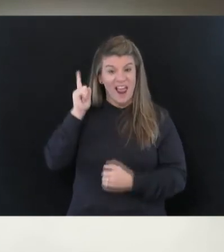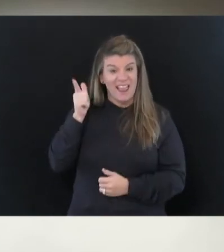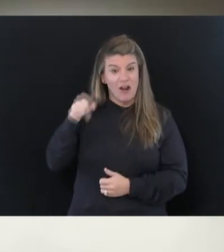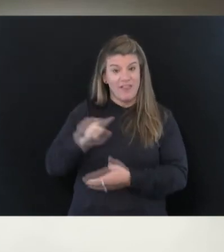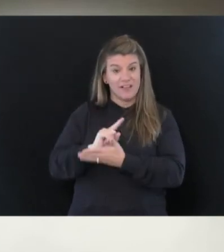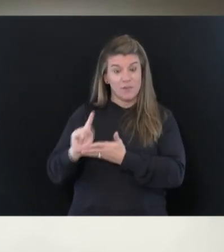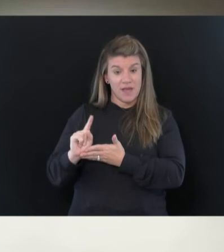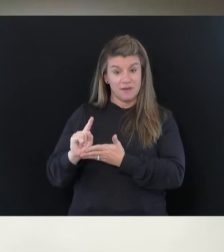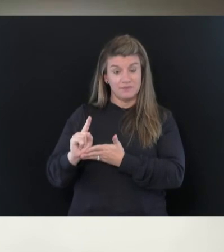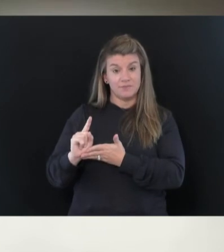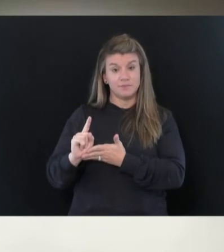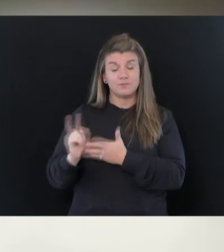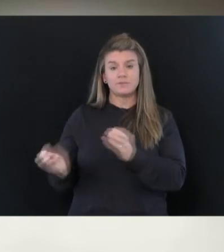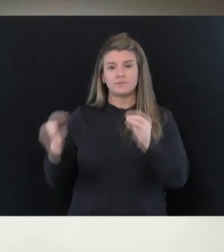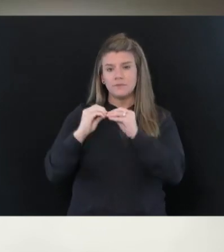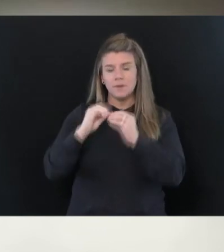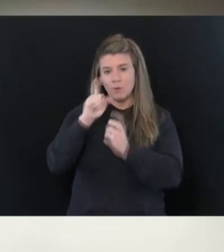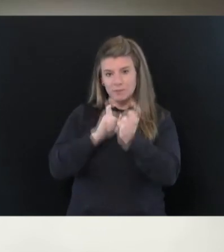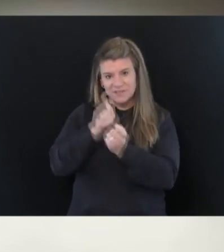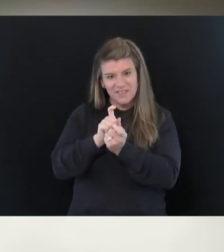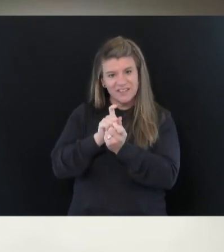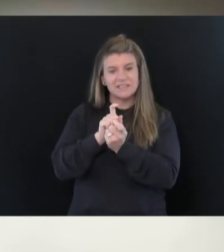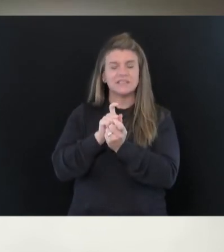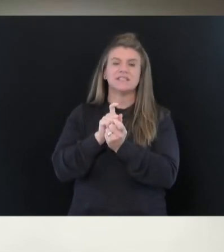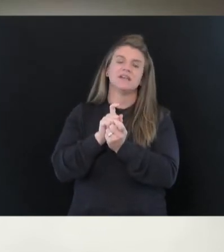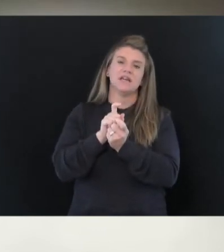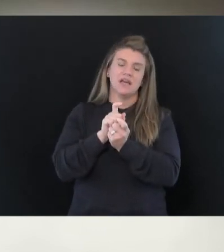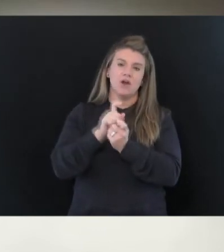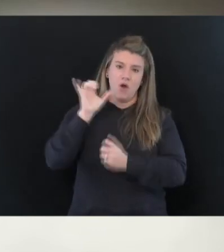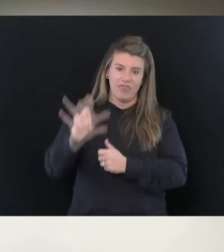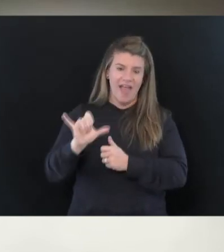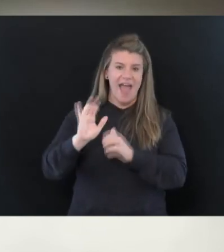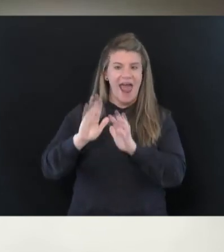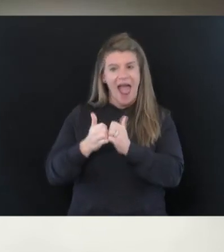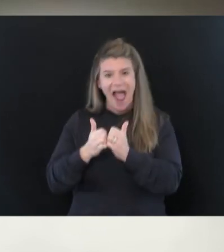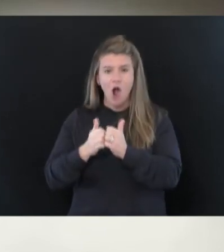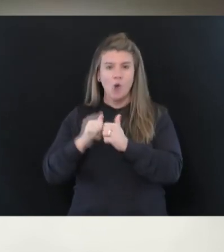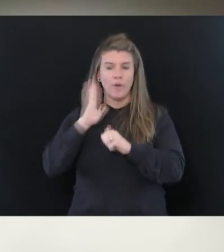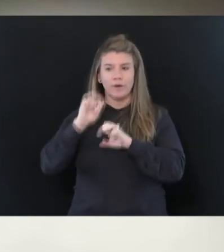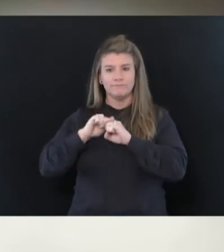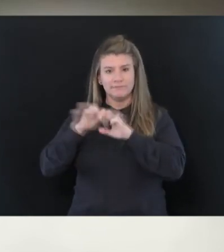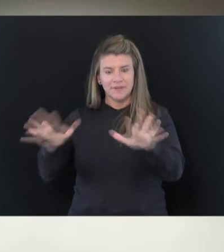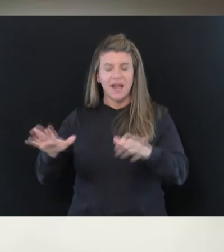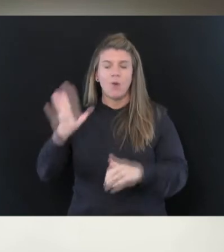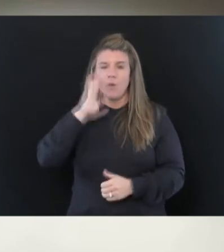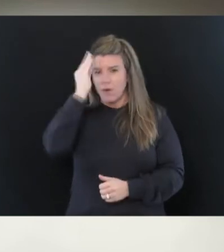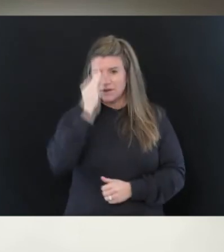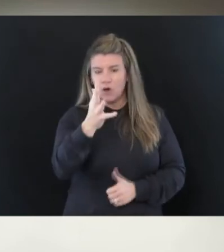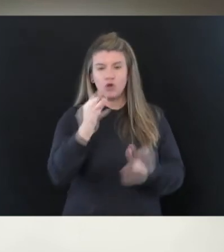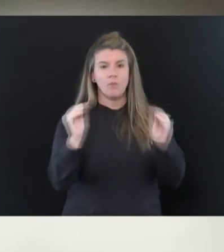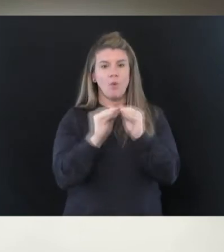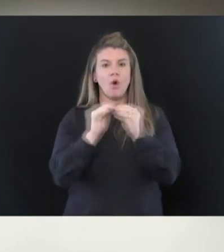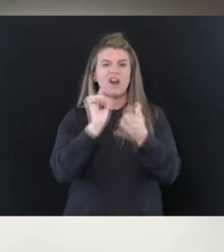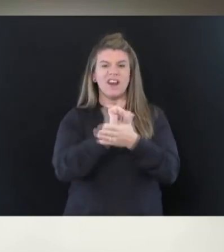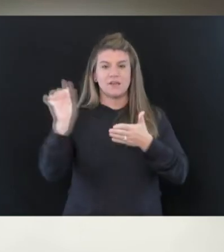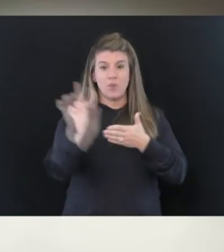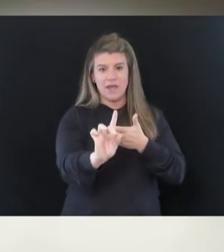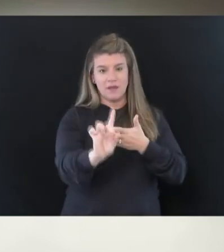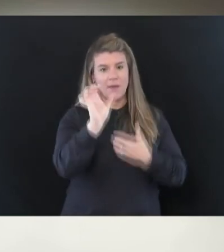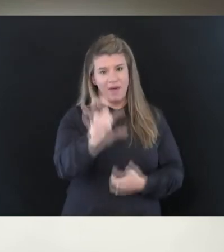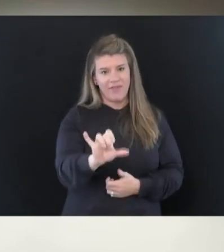week more specifics on that rollout, and we'll have more for you next week on